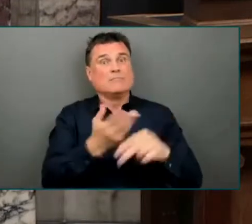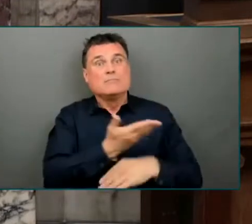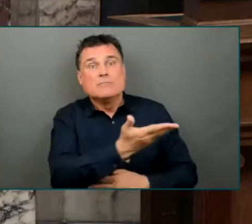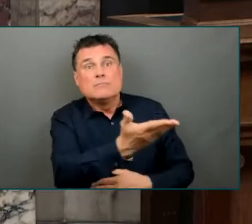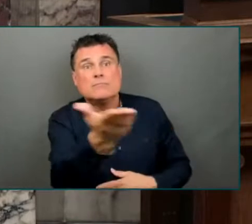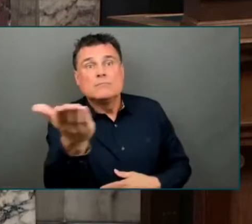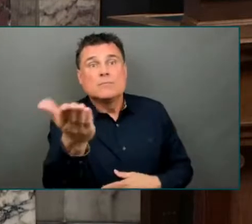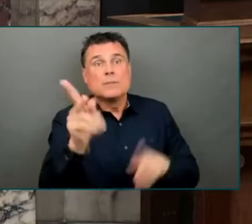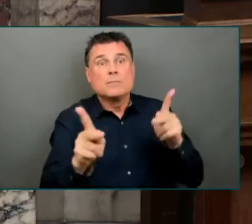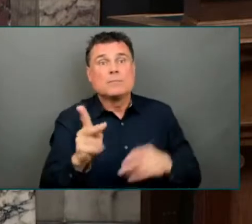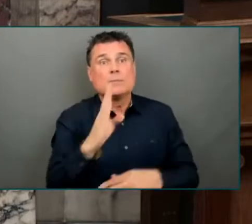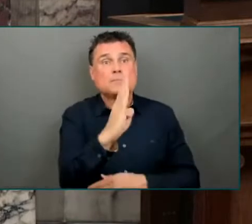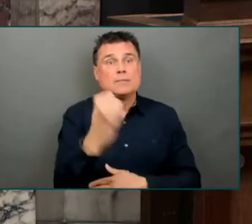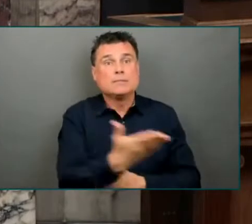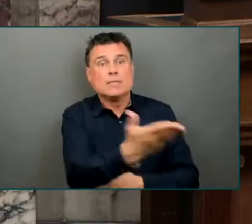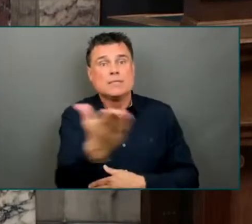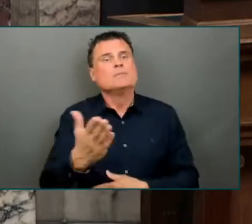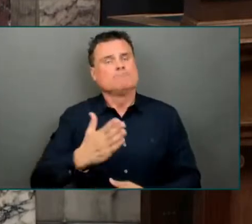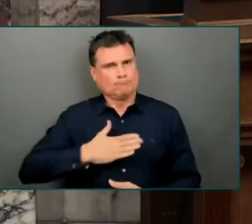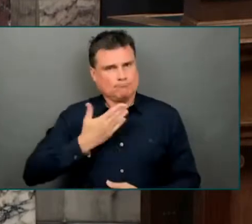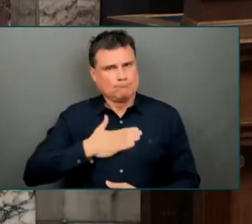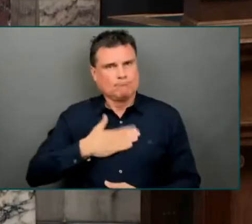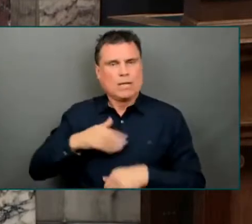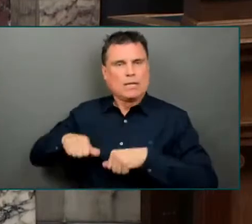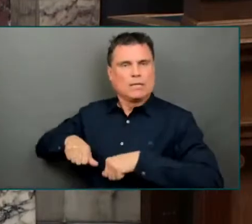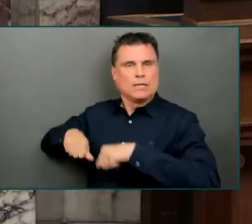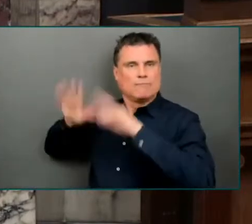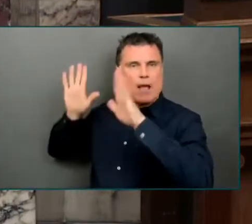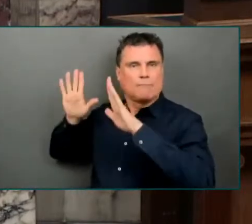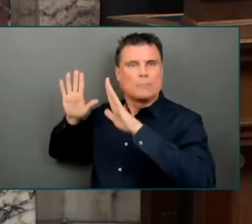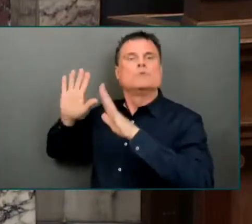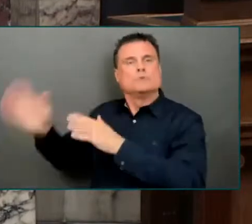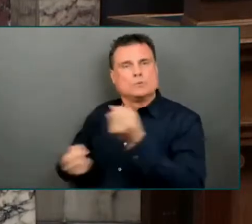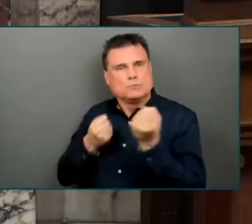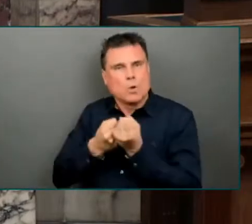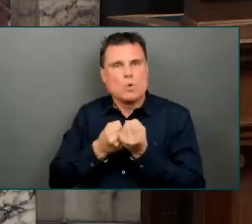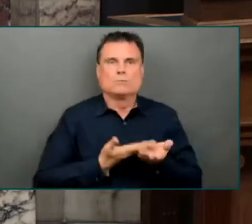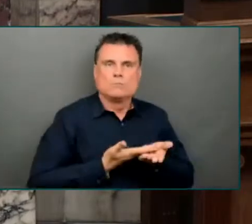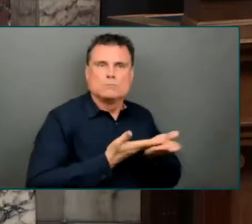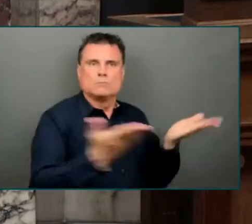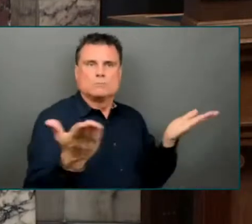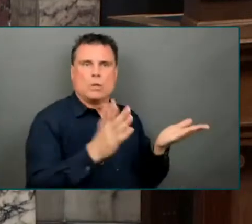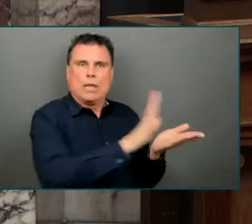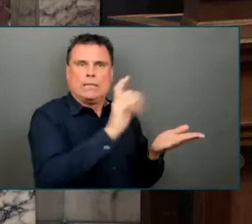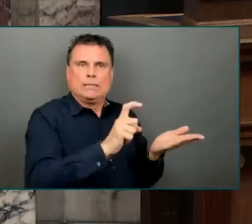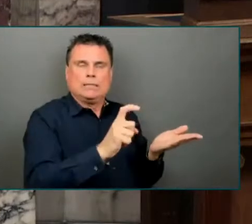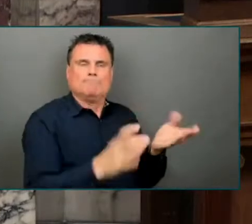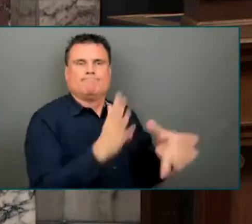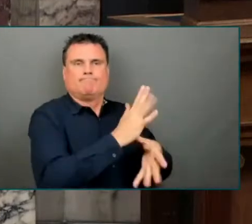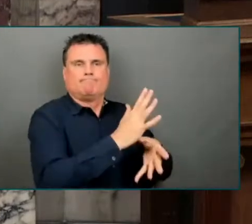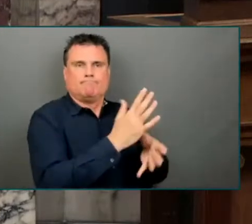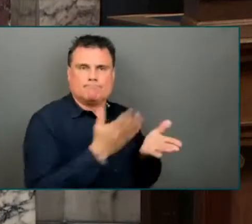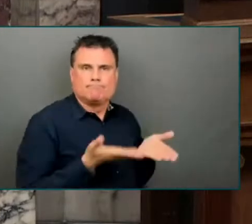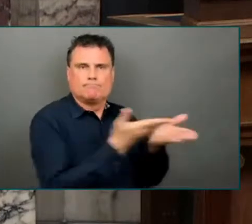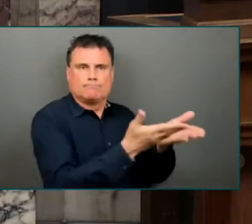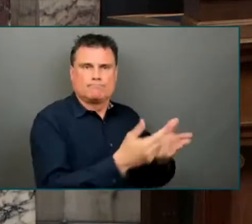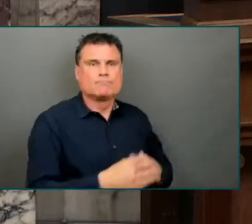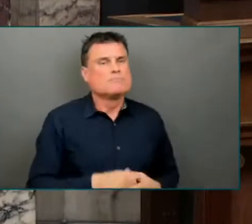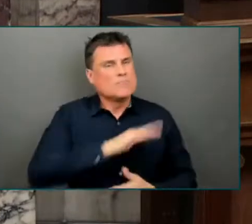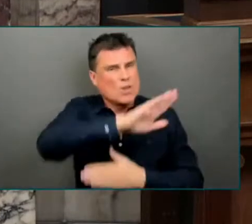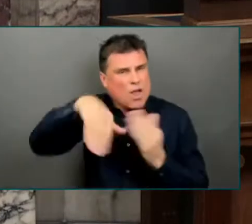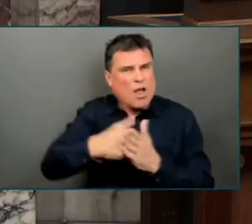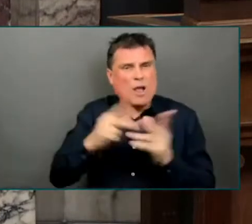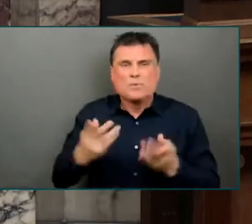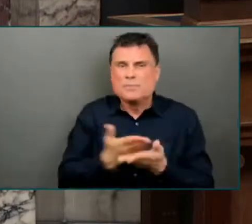form of loss this year, not everyone has felt the effects of the pandemic equally. First and foremost,